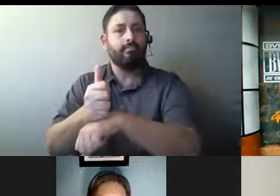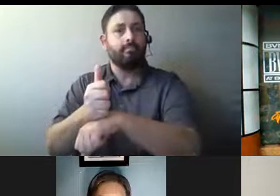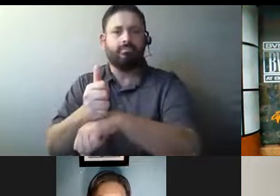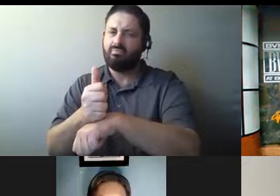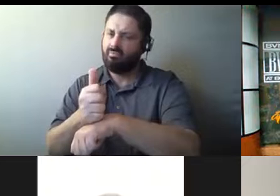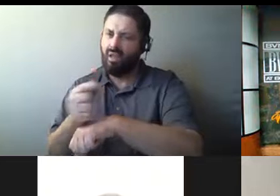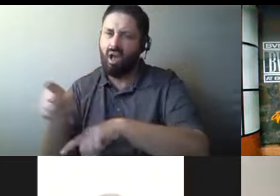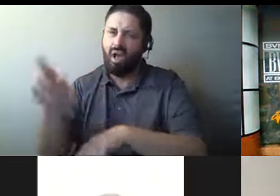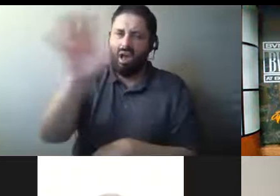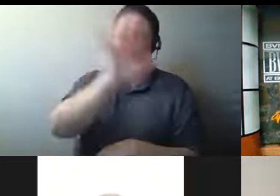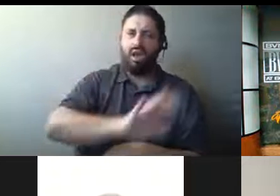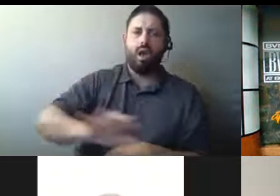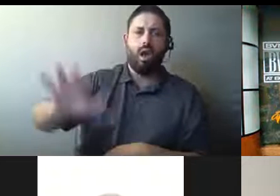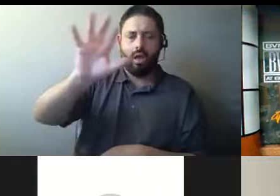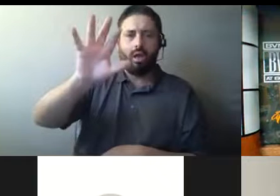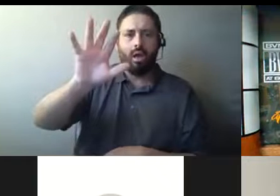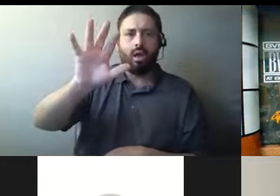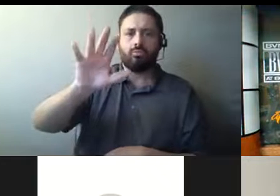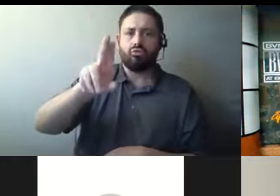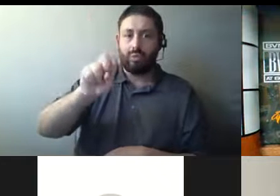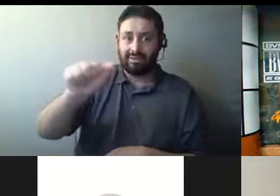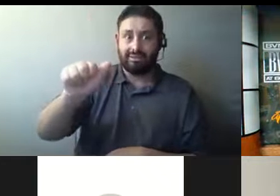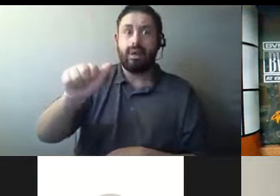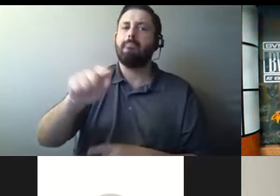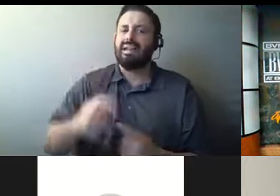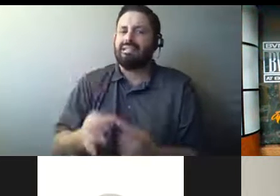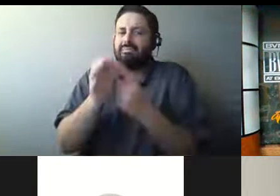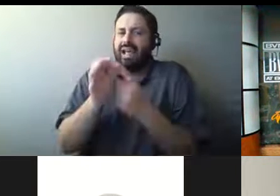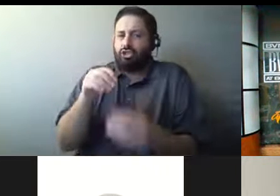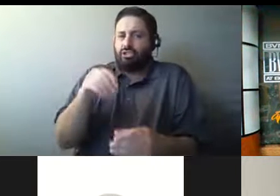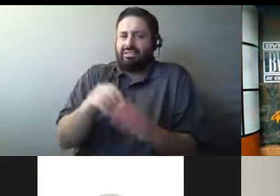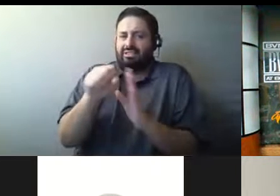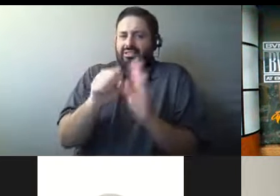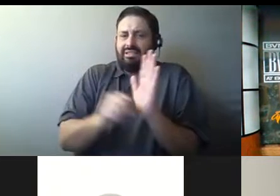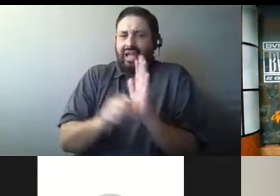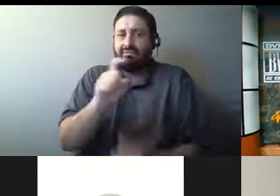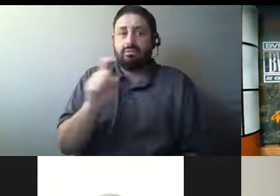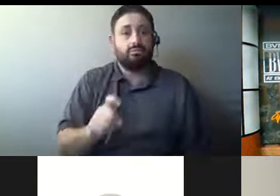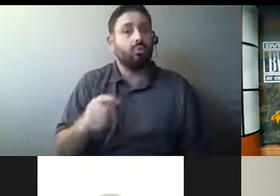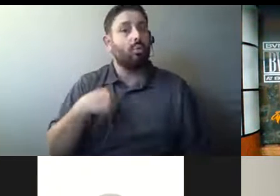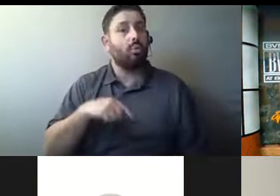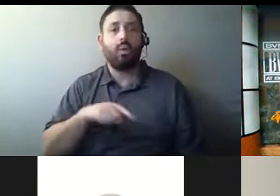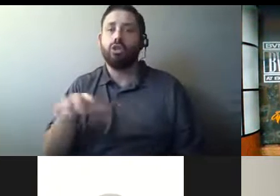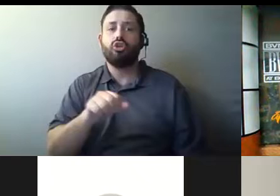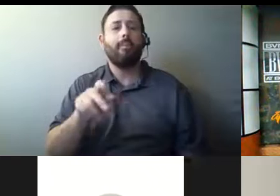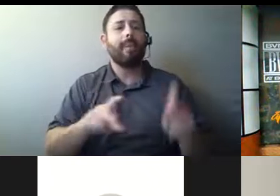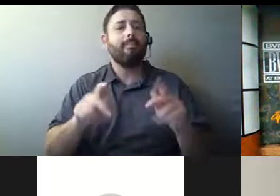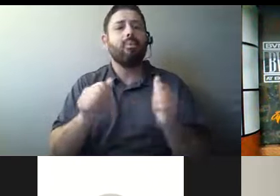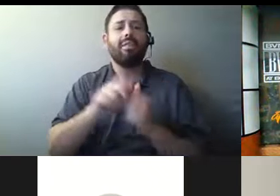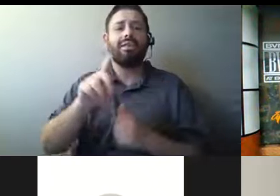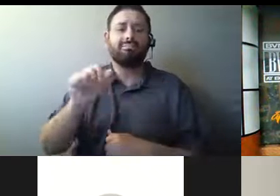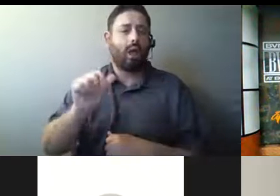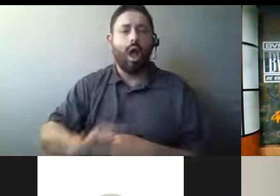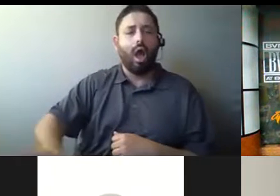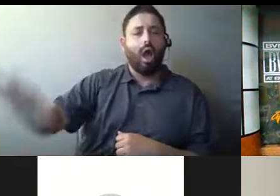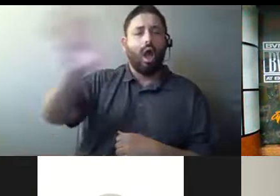country, but also in San Antonio, in the state of Texas. We took people with disabilities all over the state. We had about